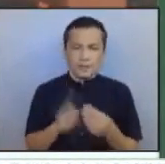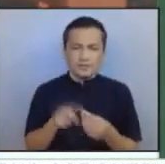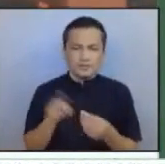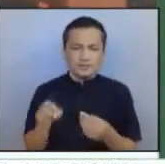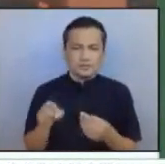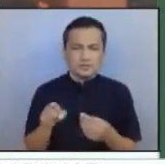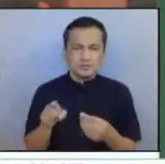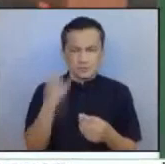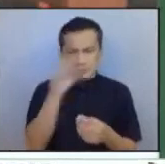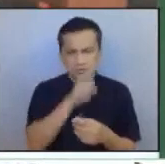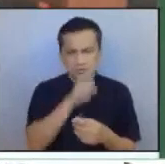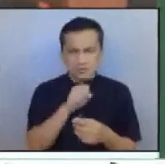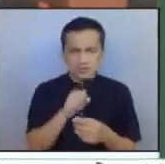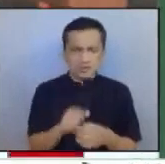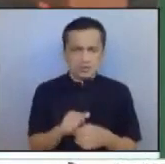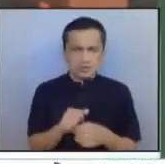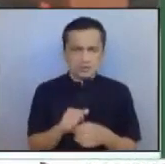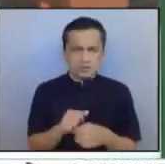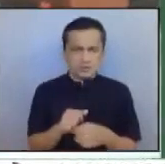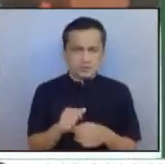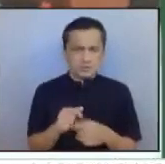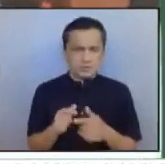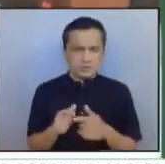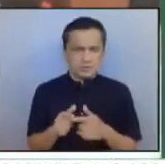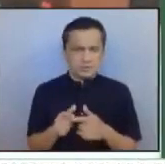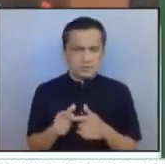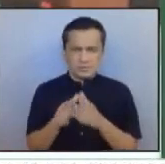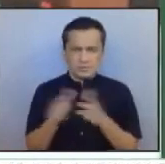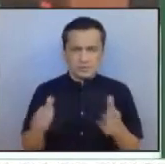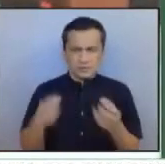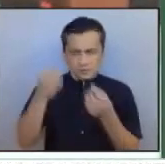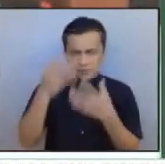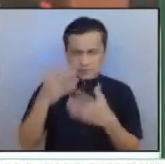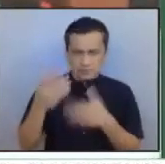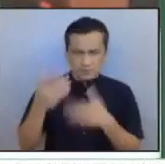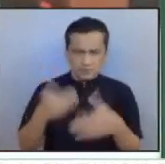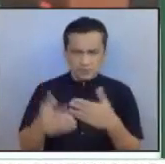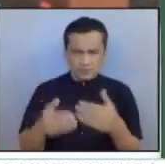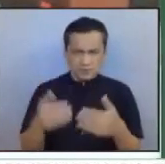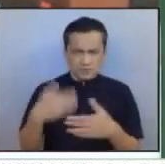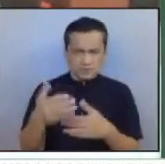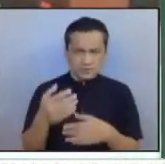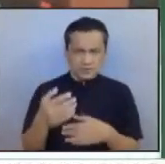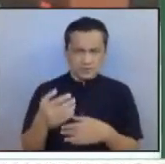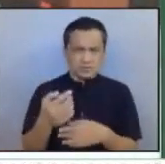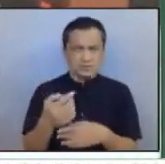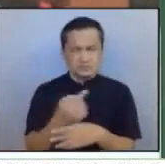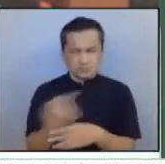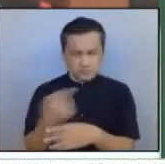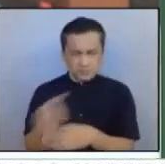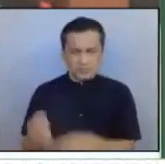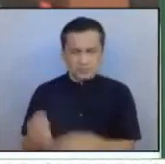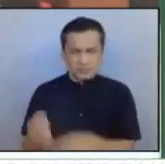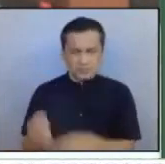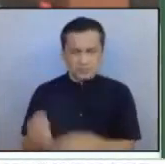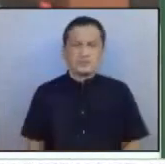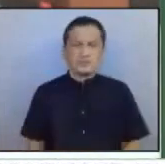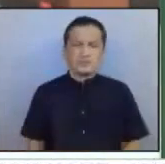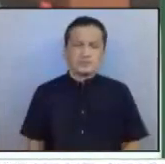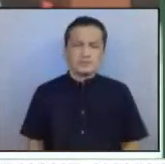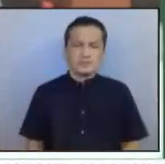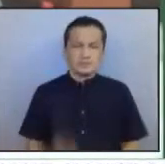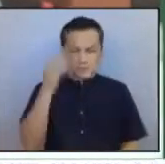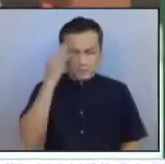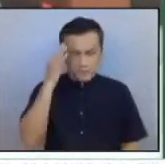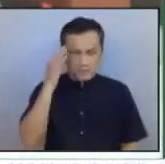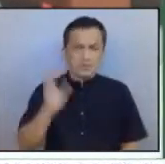with the large amount of information that we will be processing in the next few weeks. And I know that Congress as